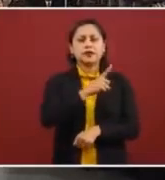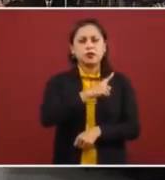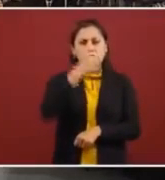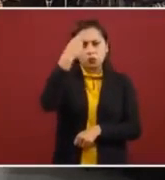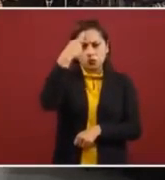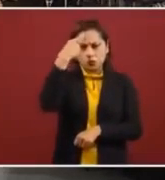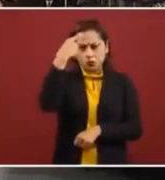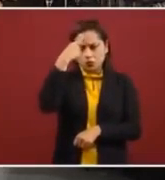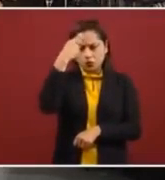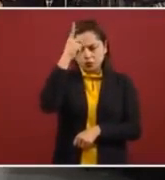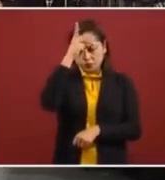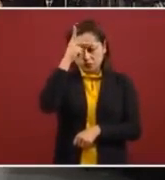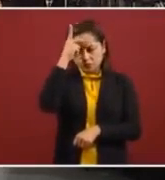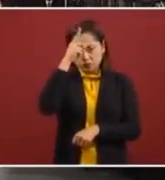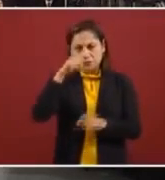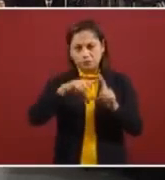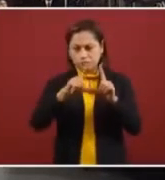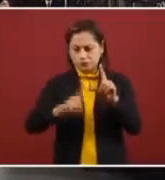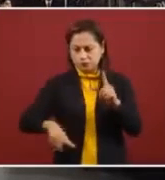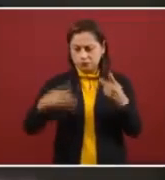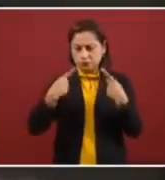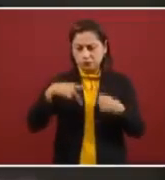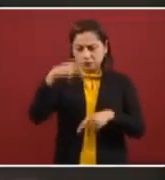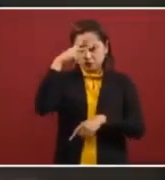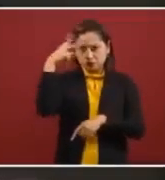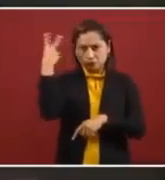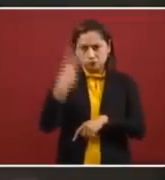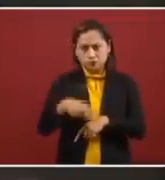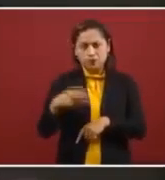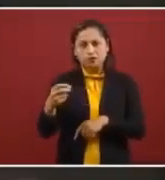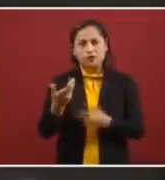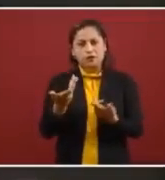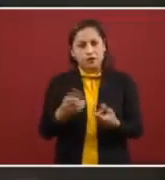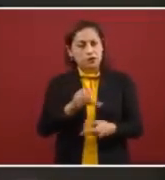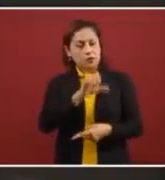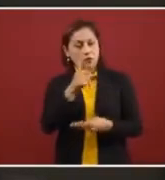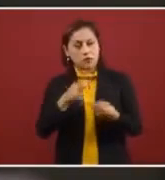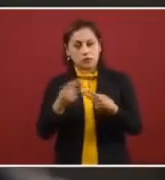the actual mental health of Mexicans?